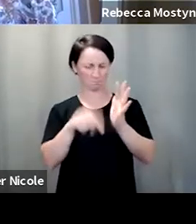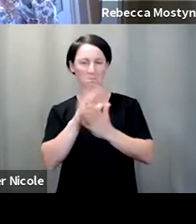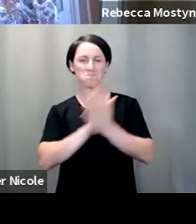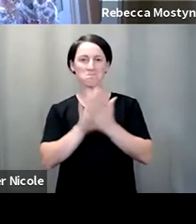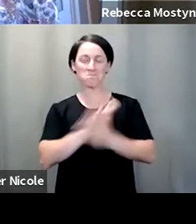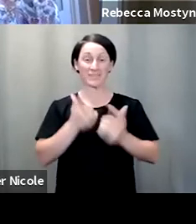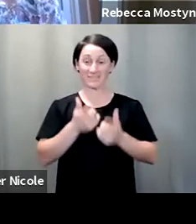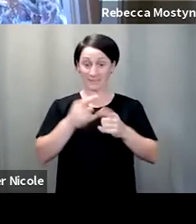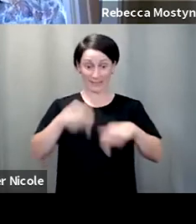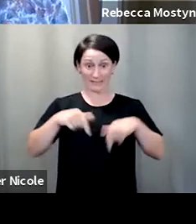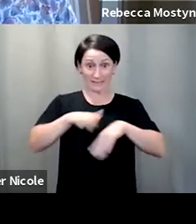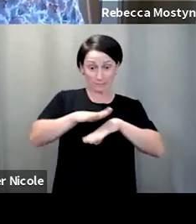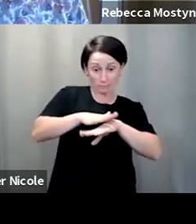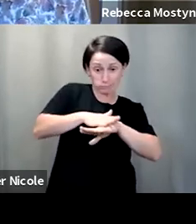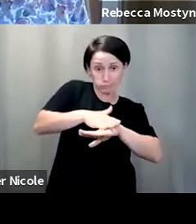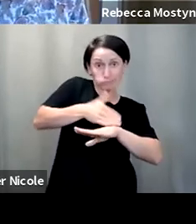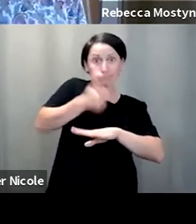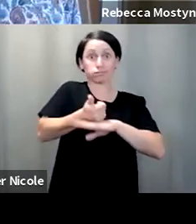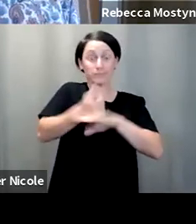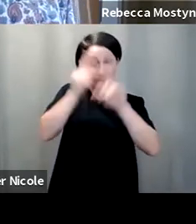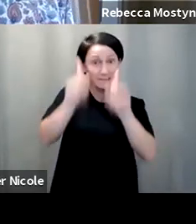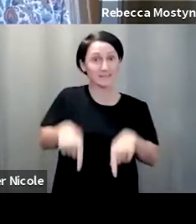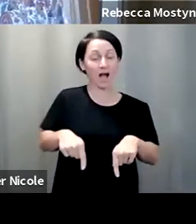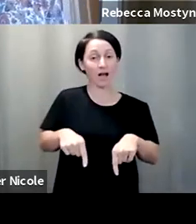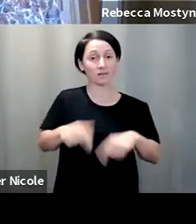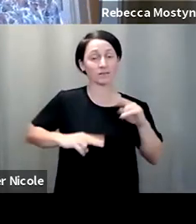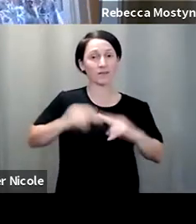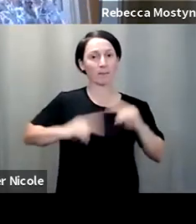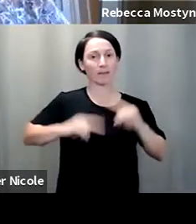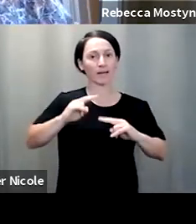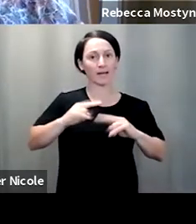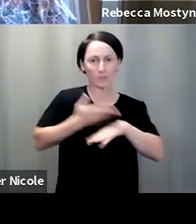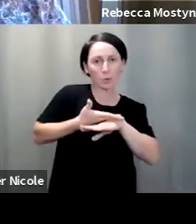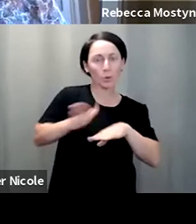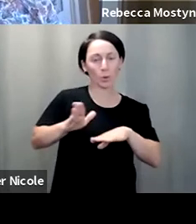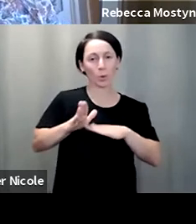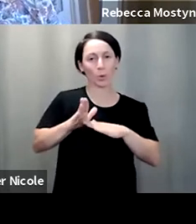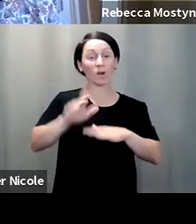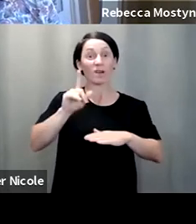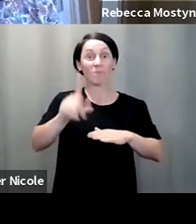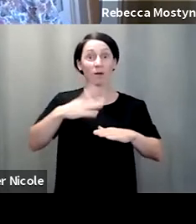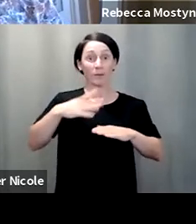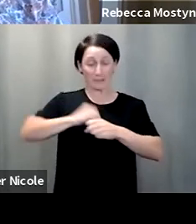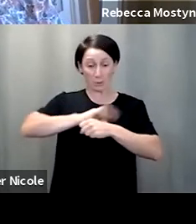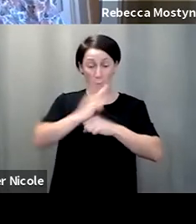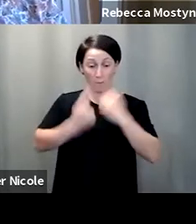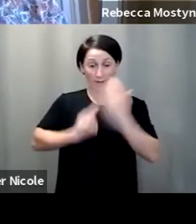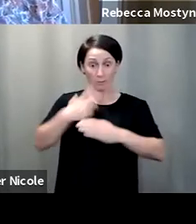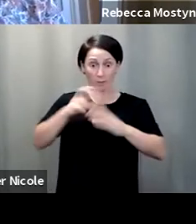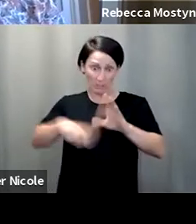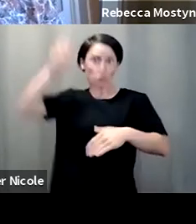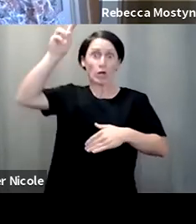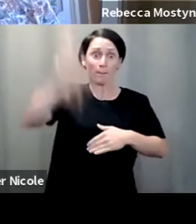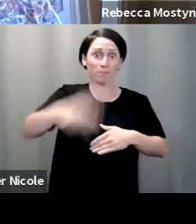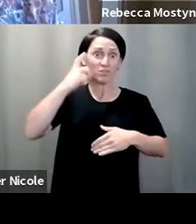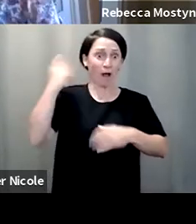product development, aren't we? And that kind of hasn't really been acknowledged. It's like we've kind of leapt online and put so much online, and we've got these products,